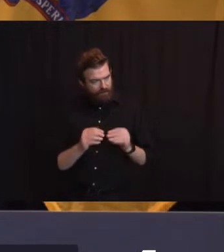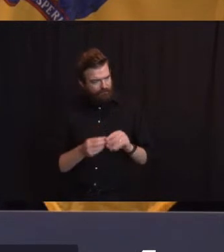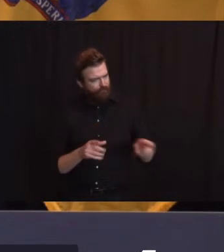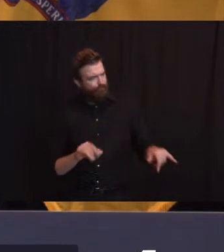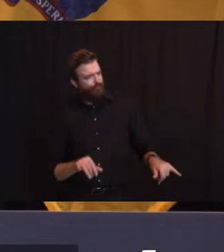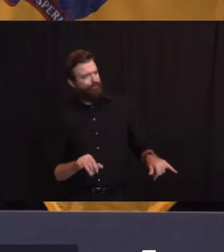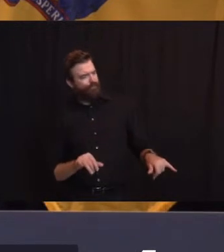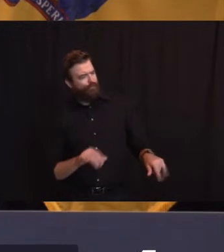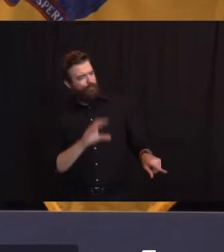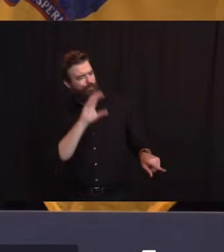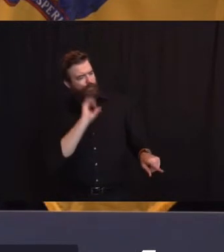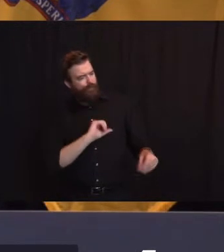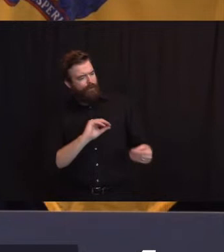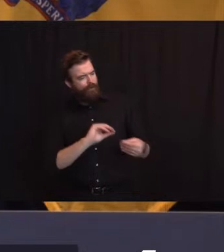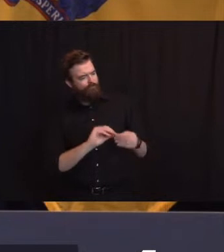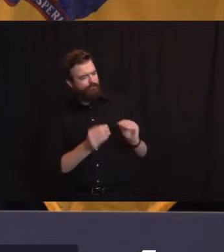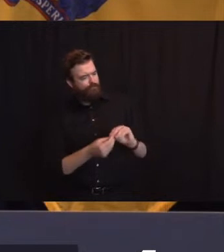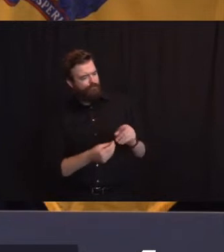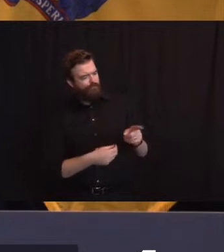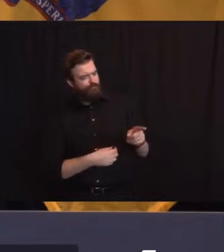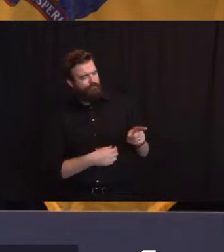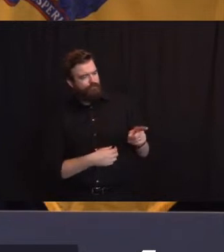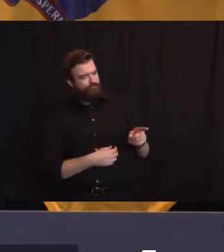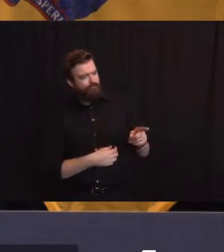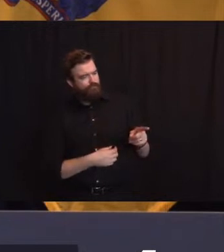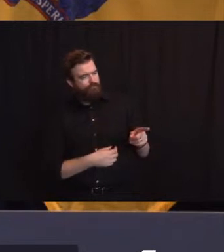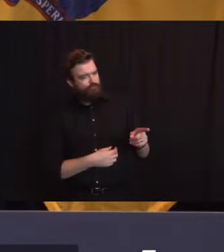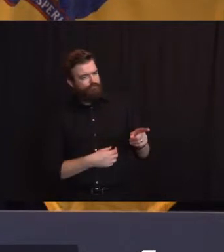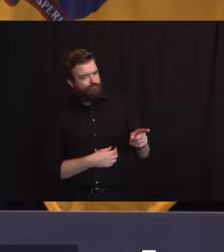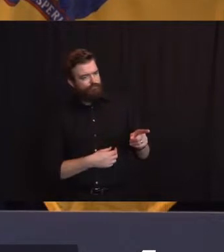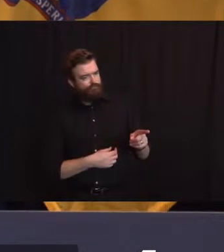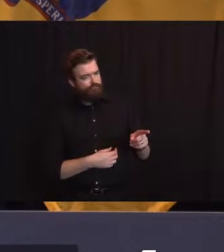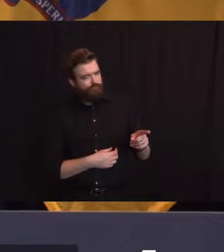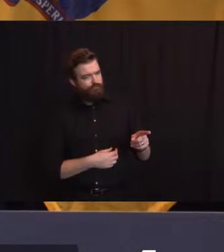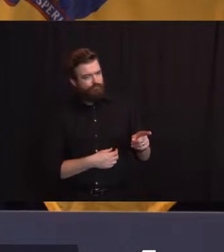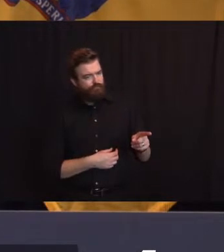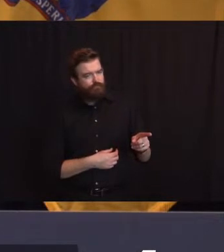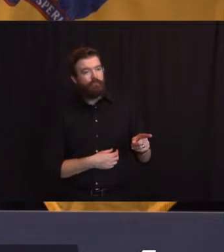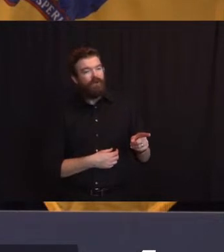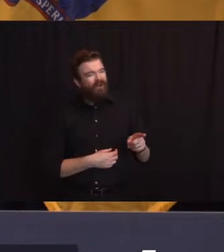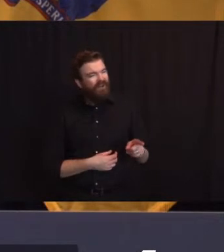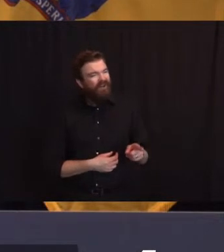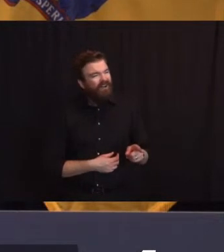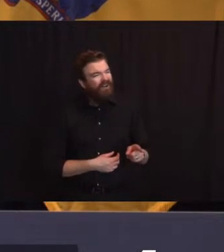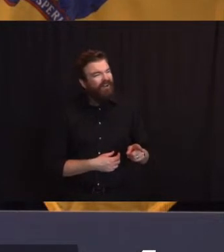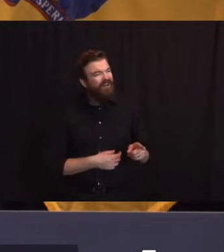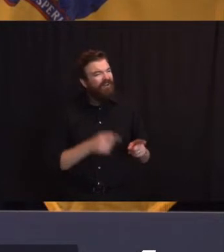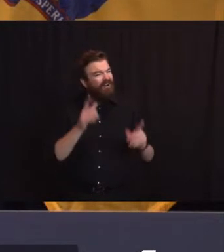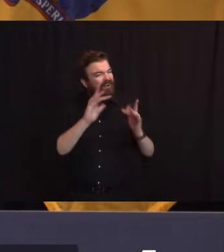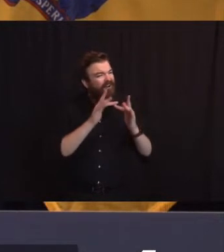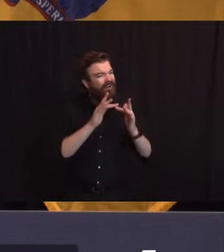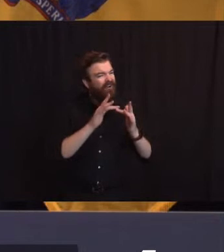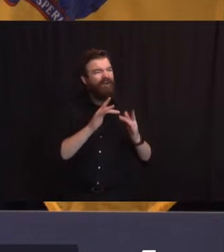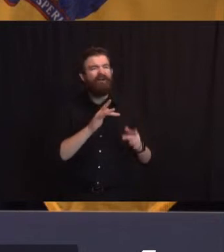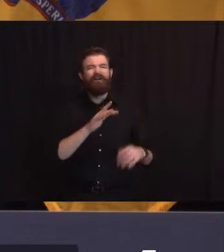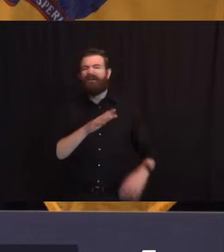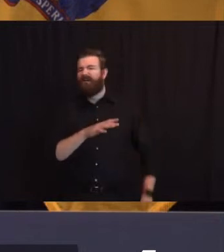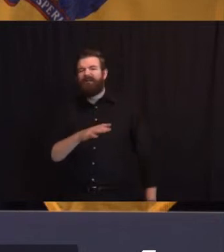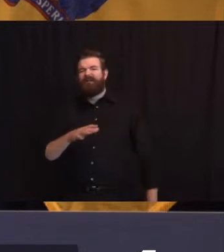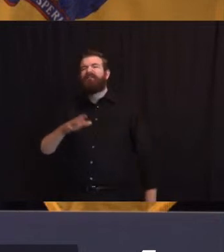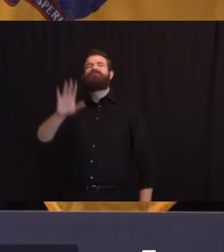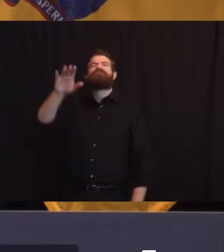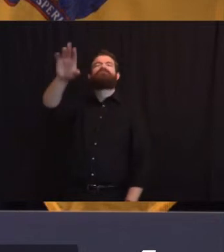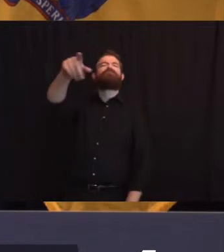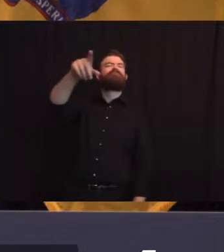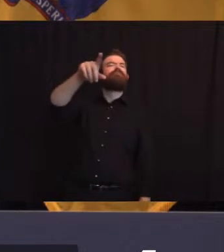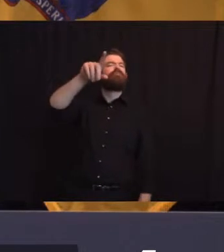you. I think on the dashboard, can we come back to Dave on that? We're going to come back to, I'm not sure what that is. Dan, will you put both of these